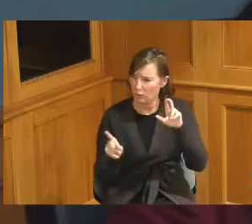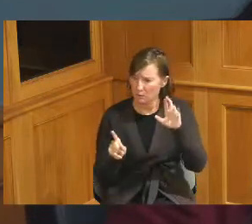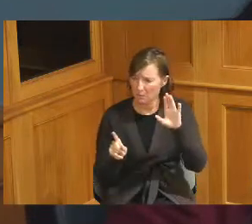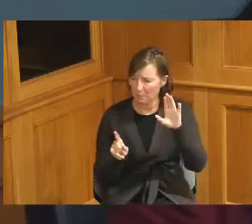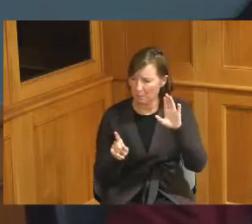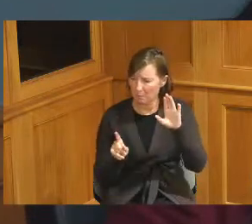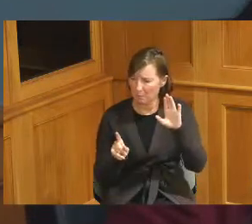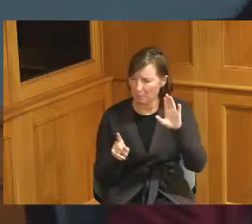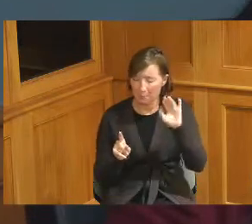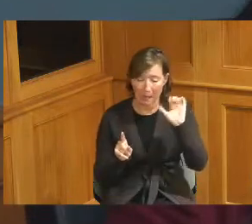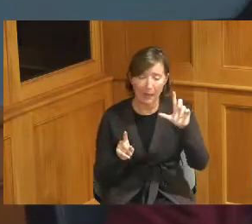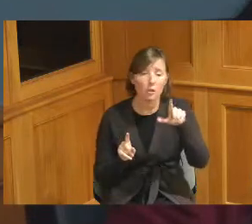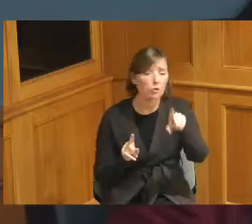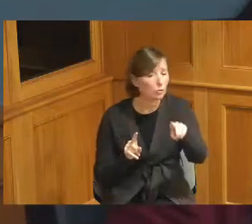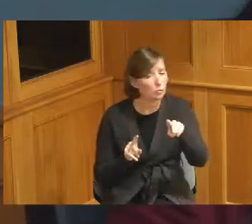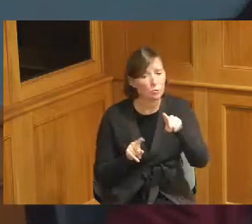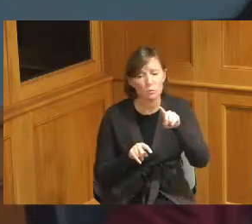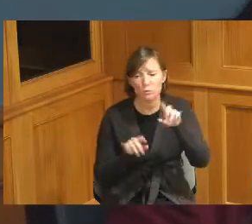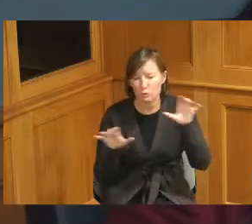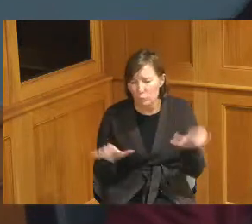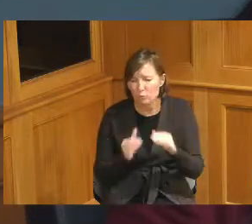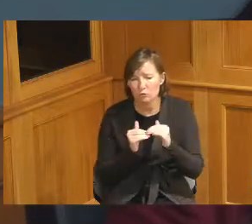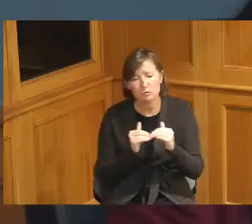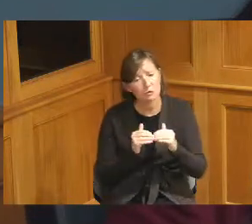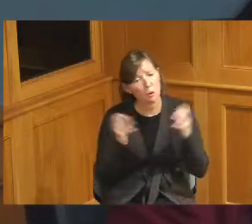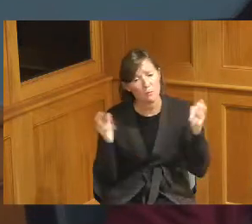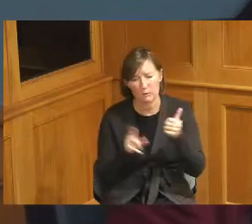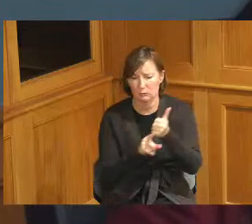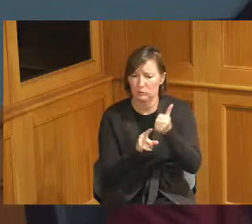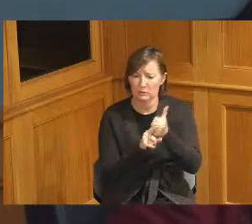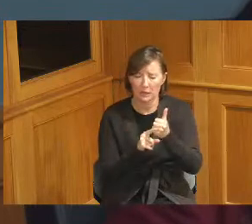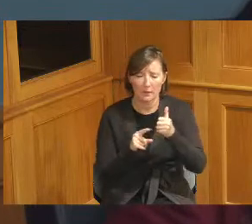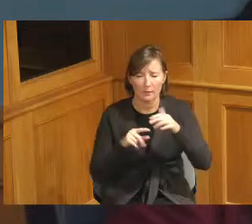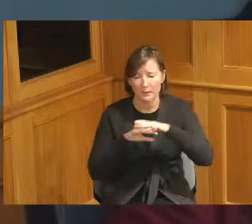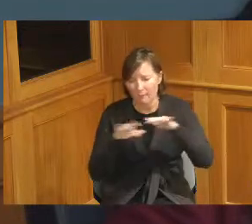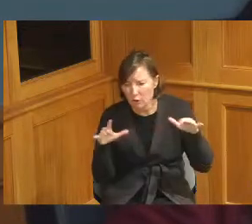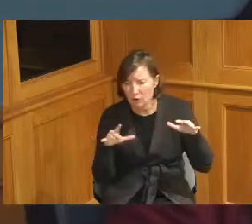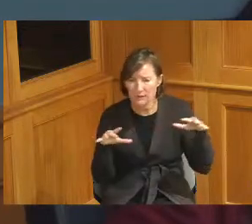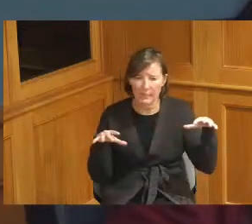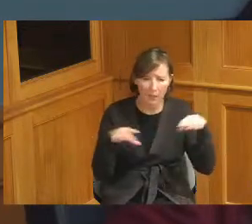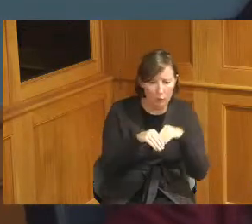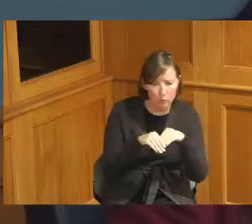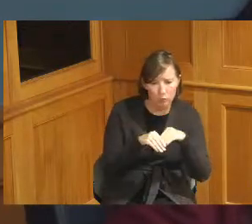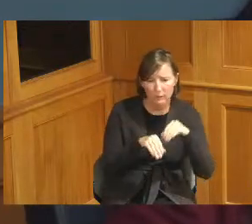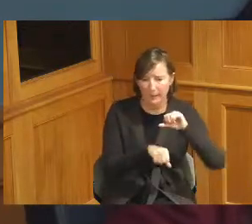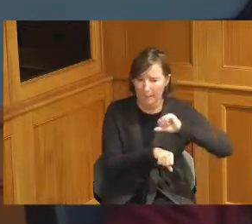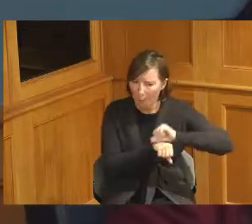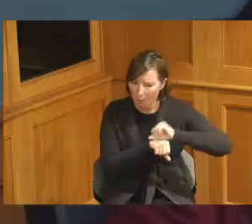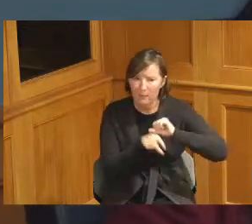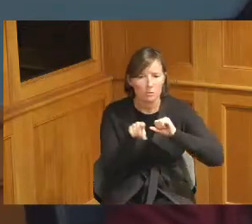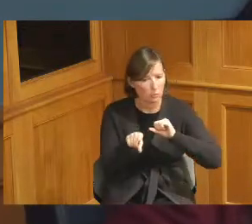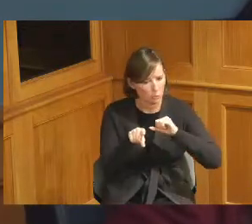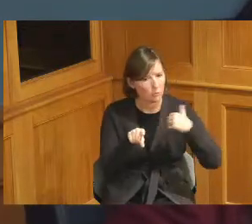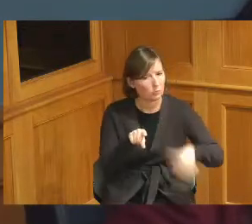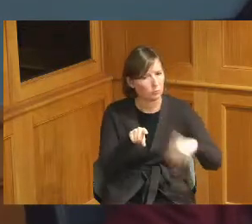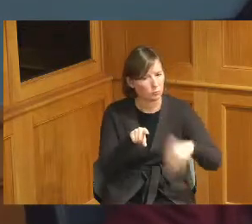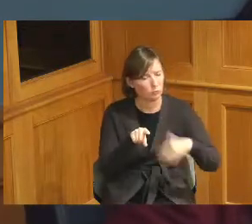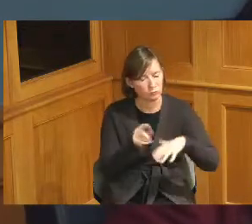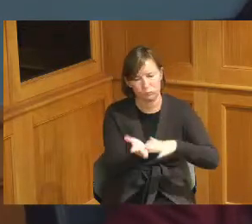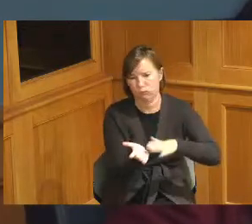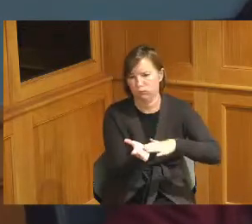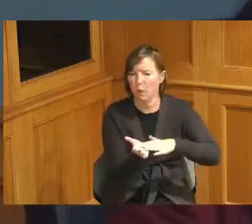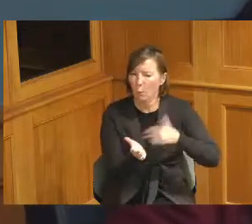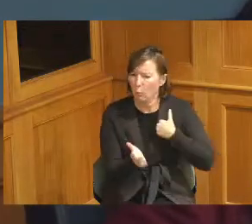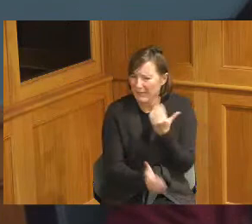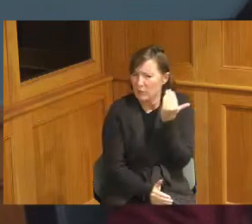much as it relates to this diversity, inclusion, employment area, so important. We know that it takes